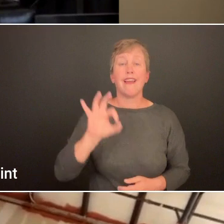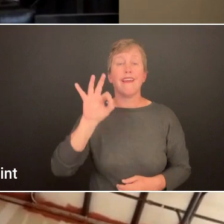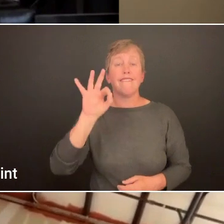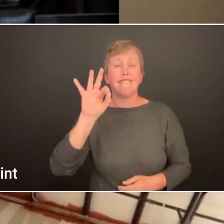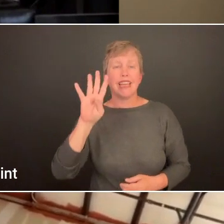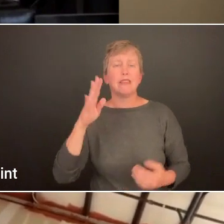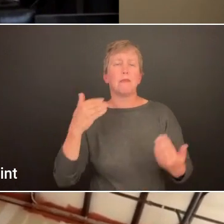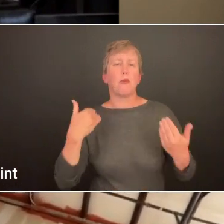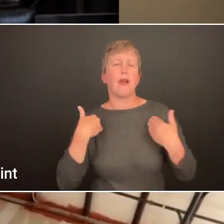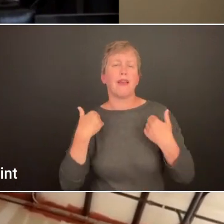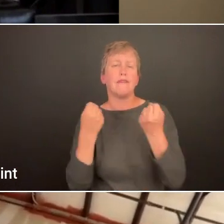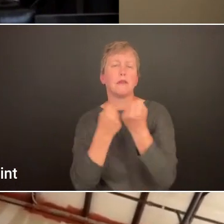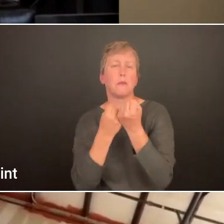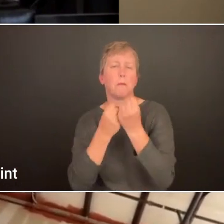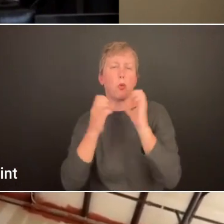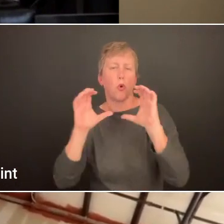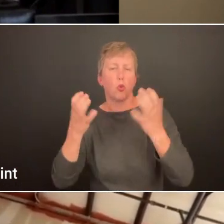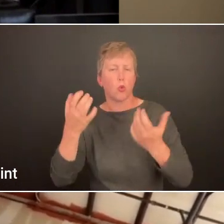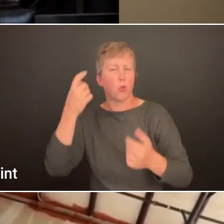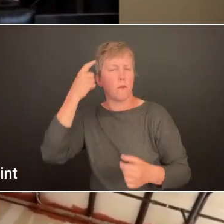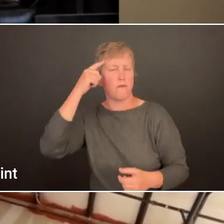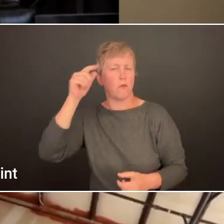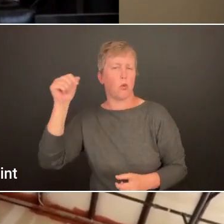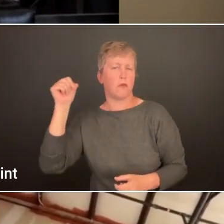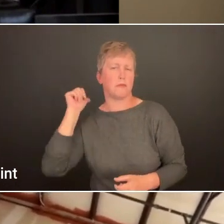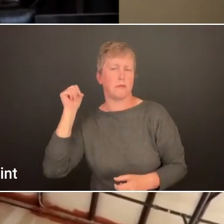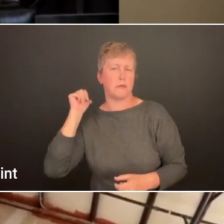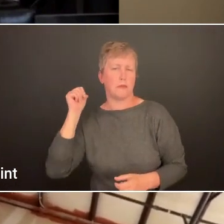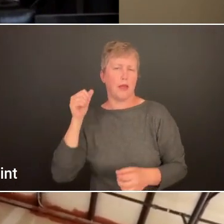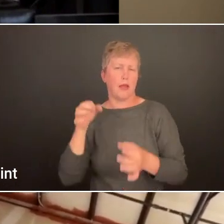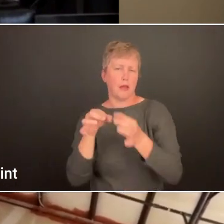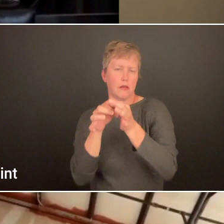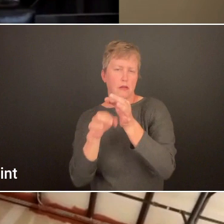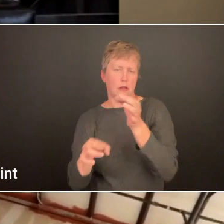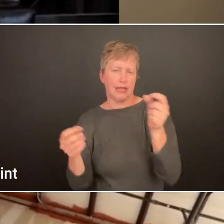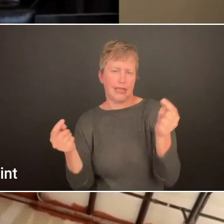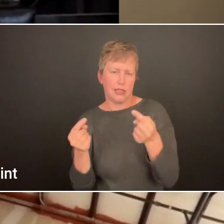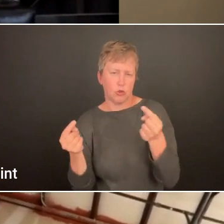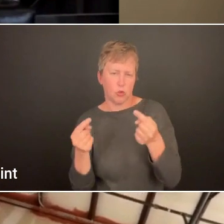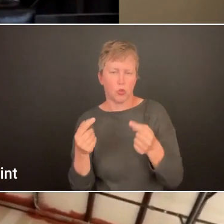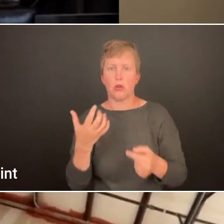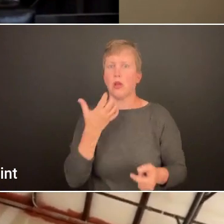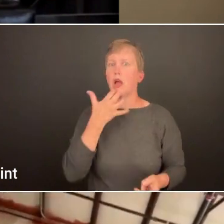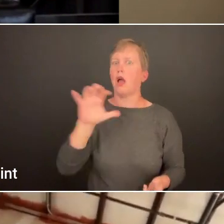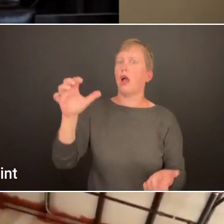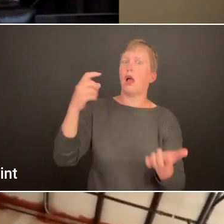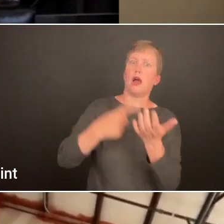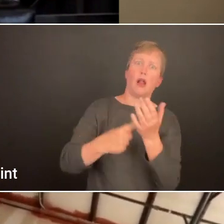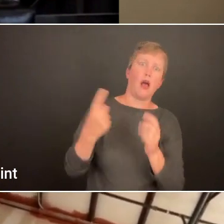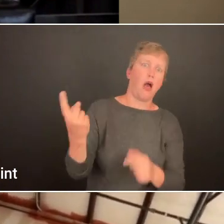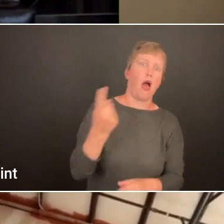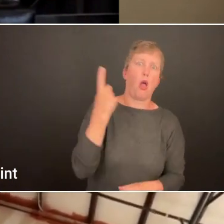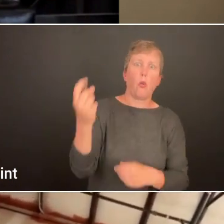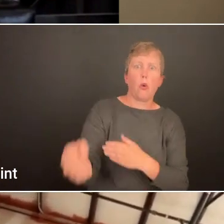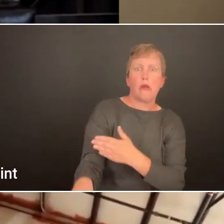spinal cord injury support groups out there on Facebook, the hot topic between men, and there are